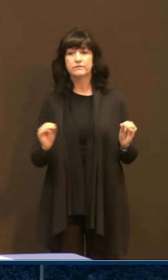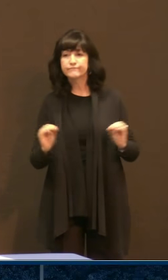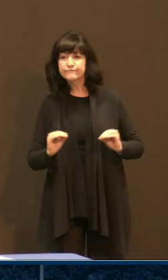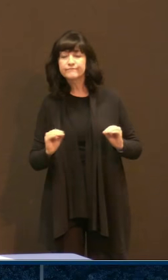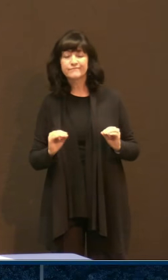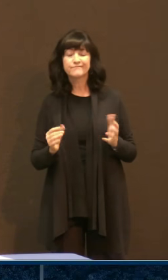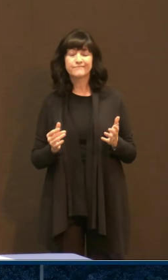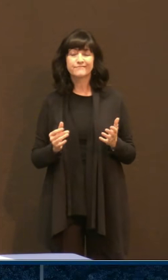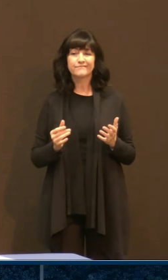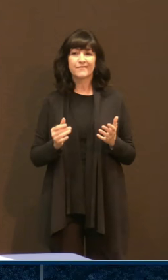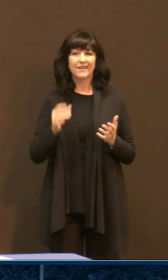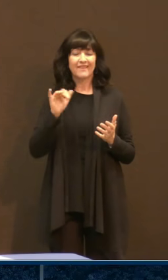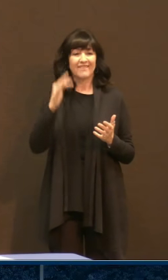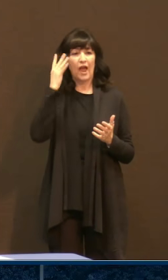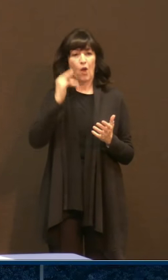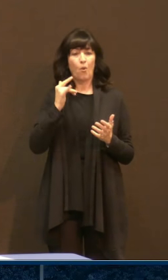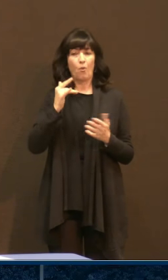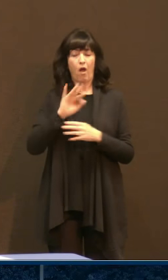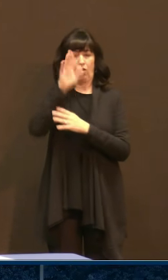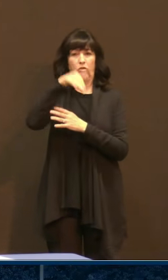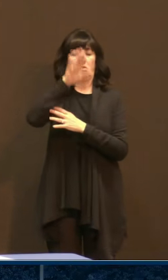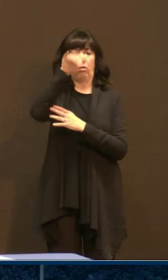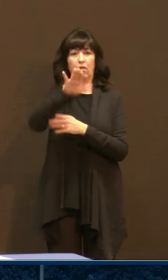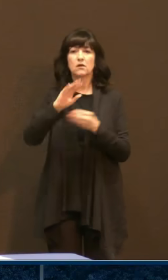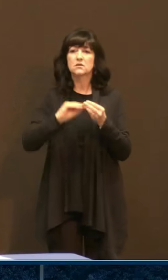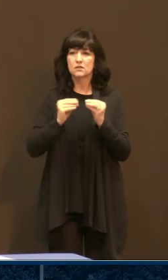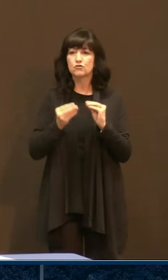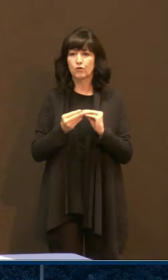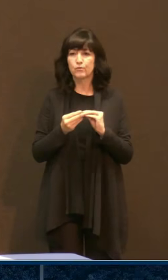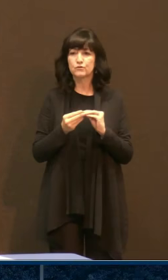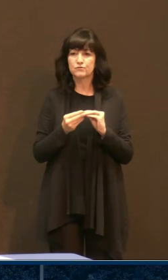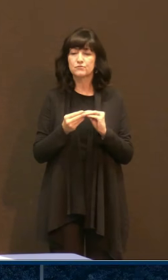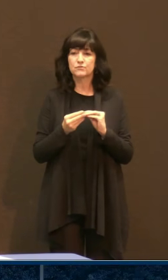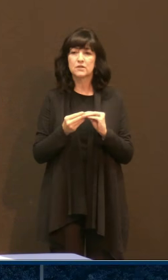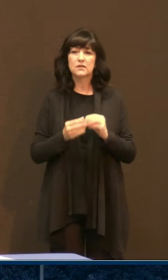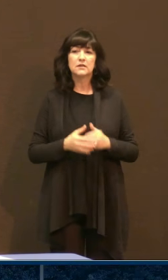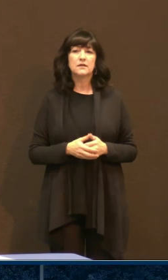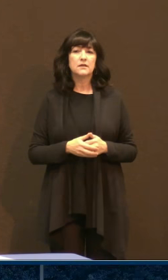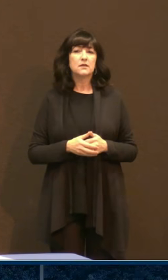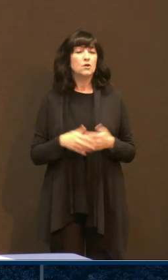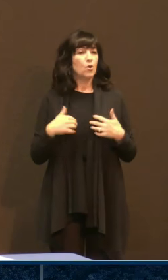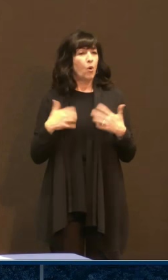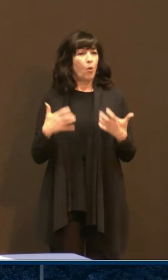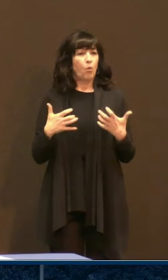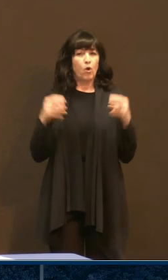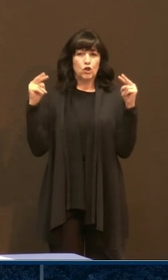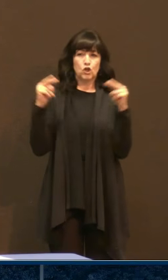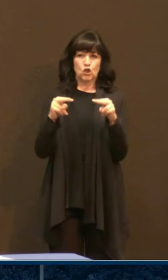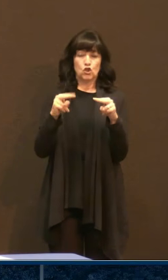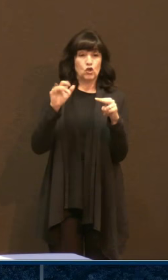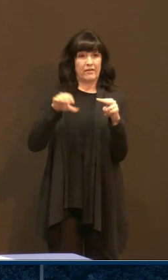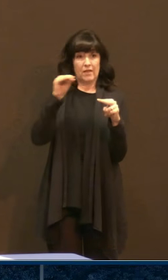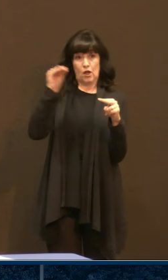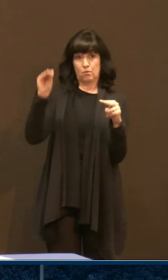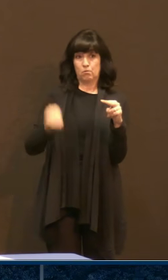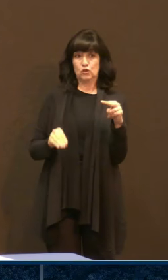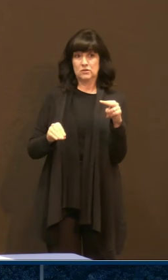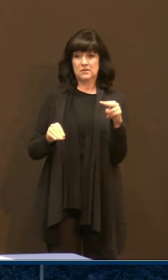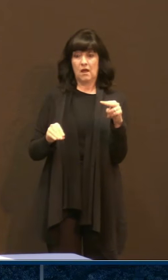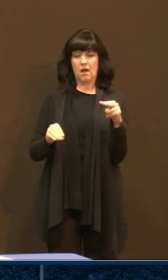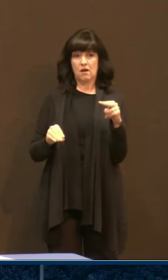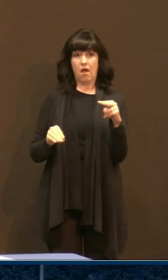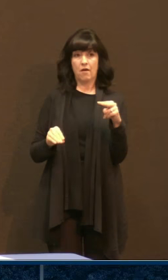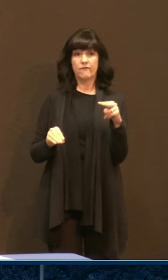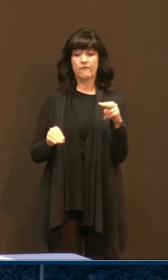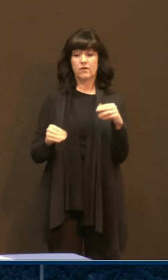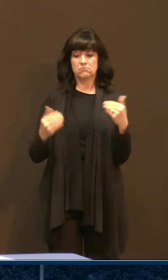statistical techniques, and also start to look at the percent of positive, because we're doing more